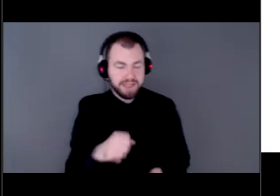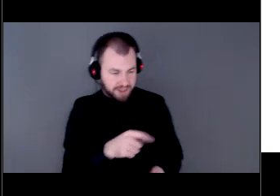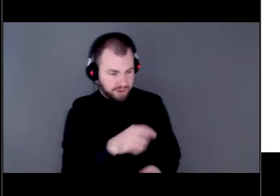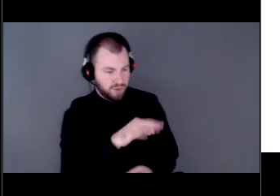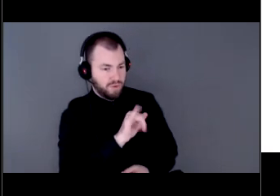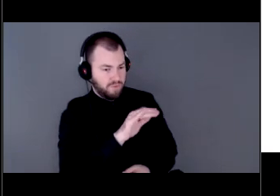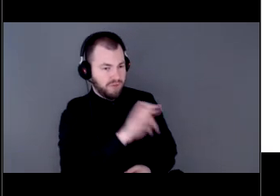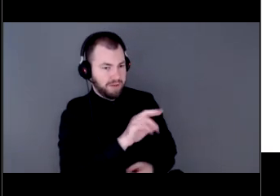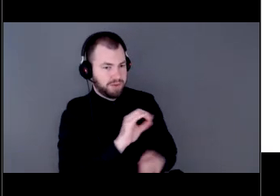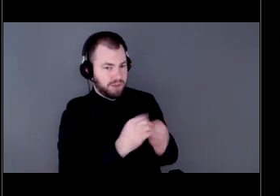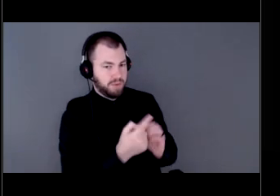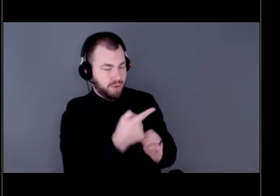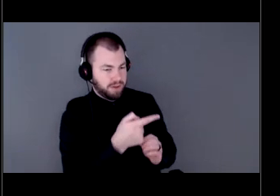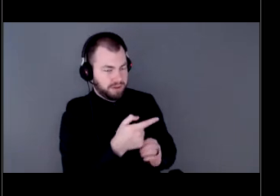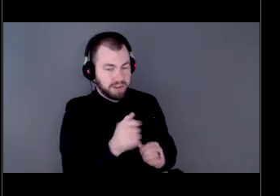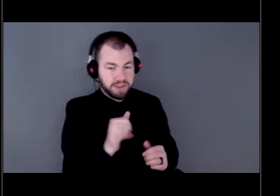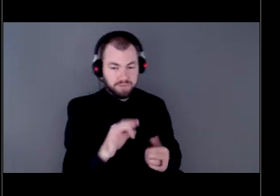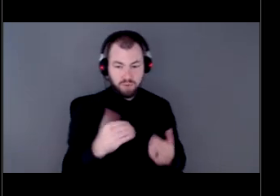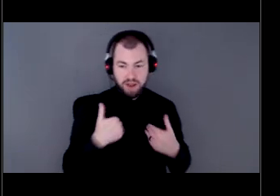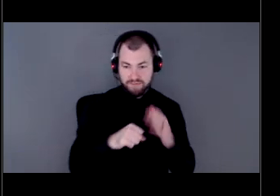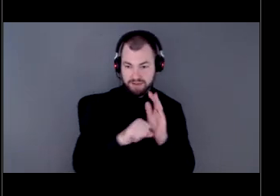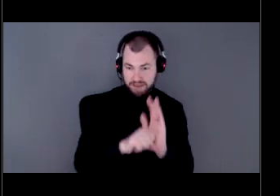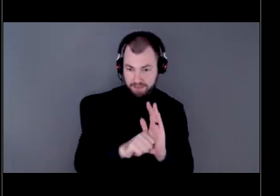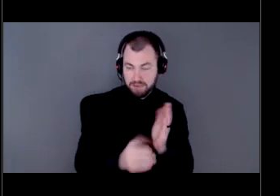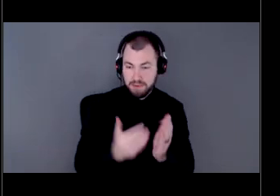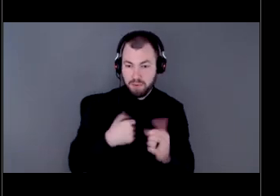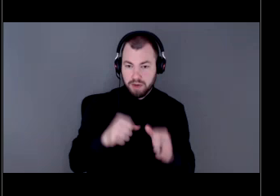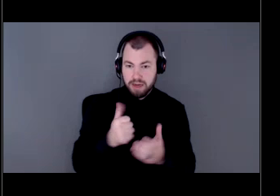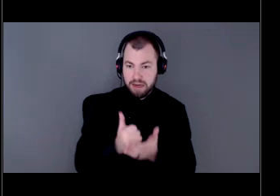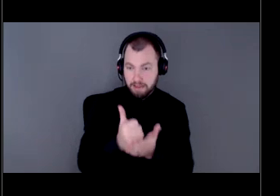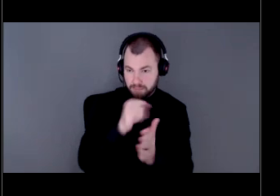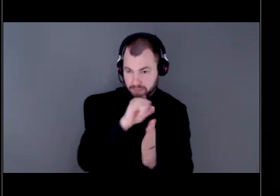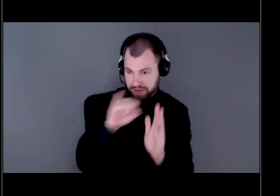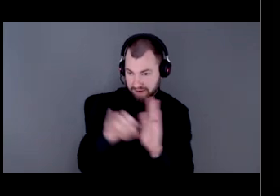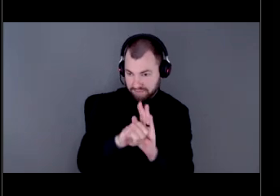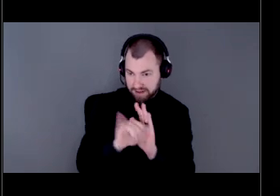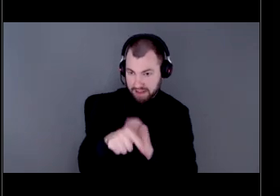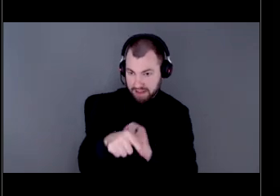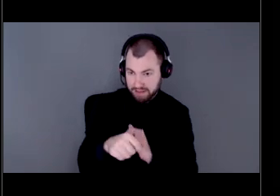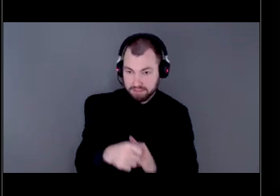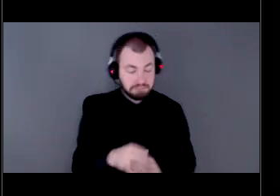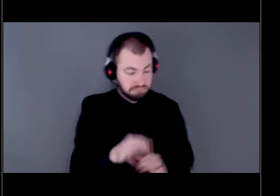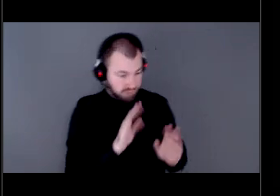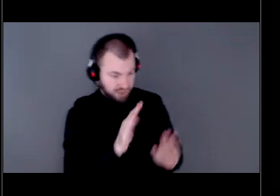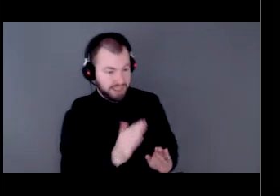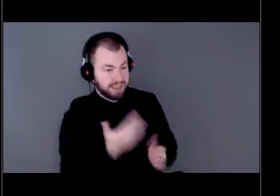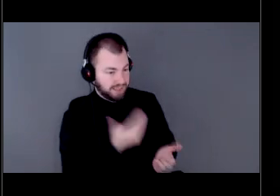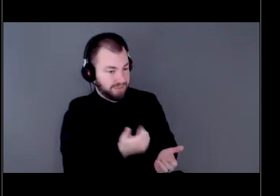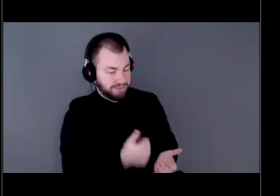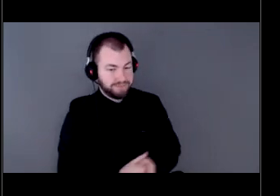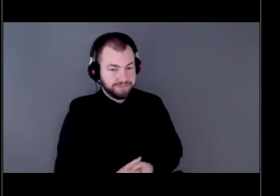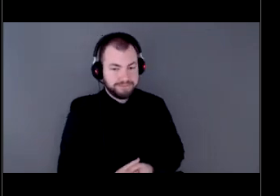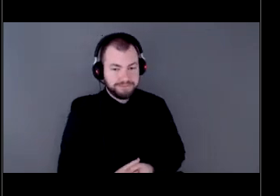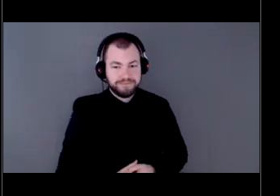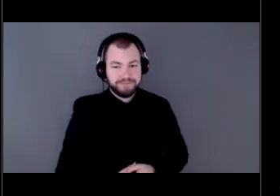sample, probably we can help to identify that. Okay, thank you.